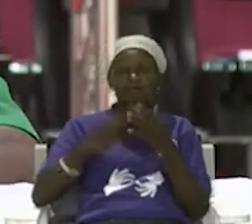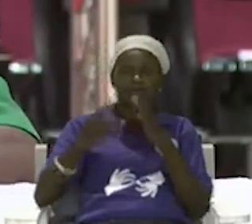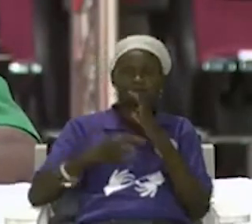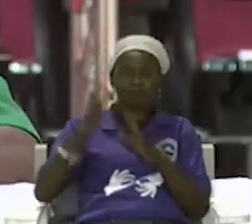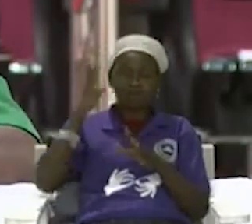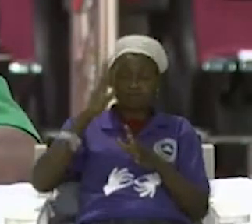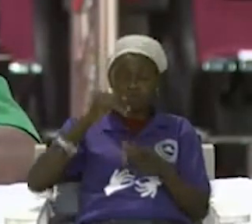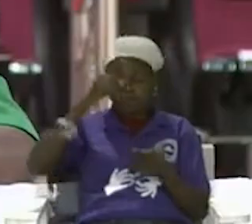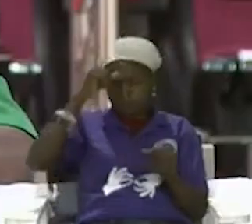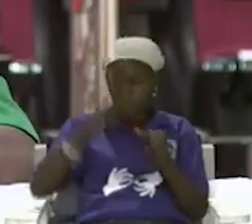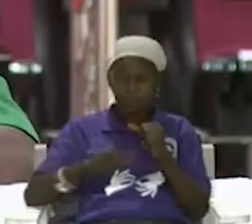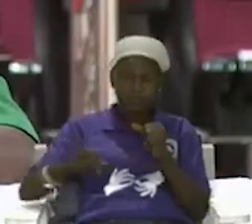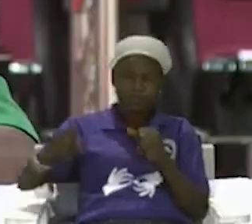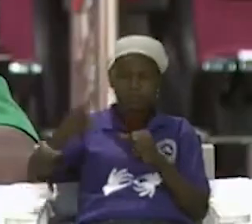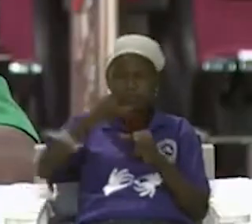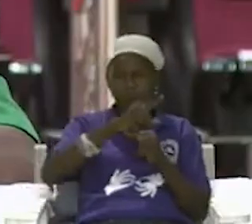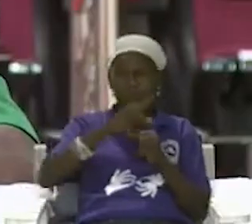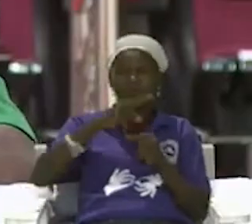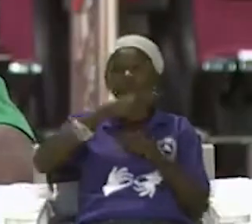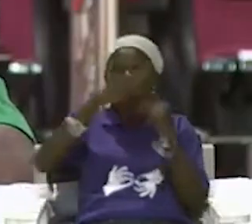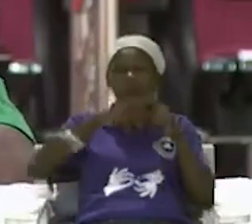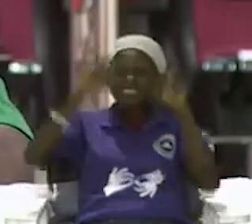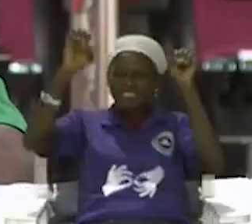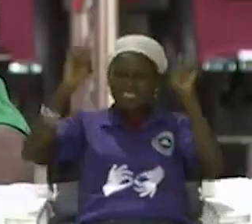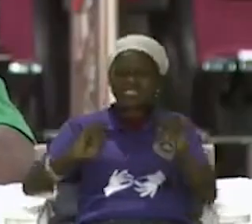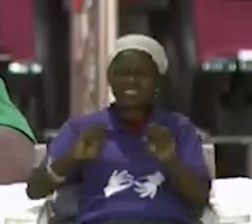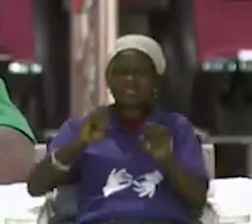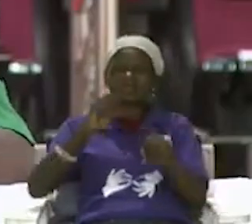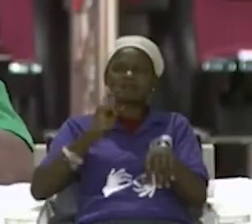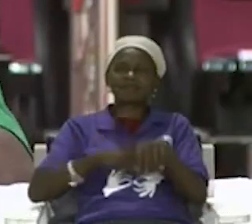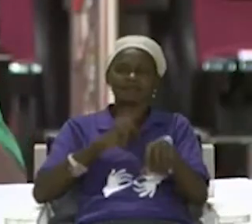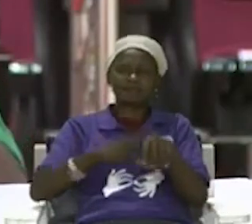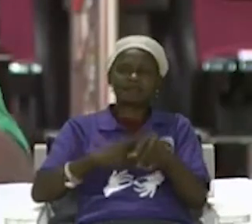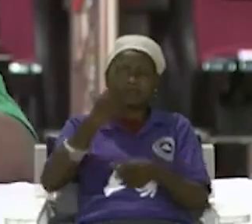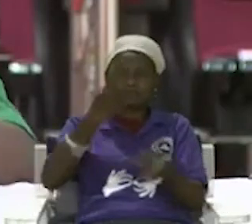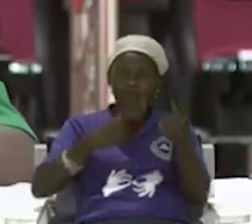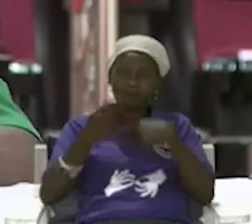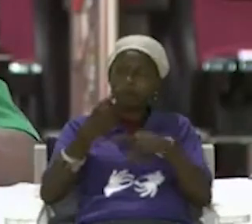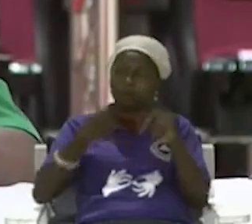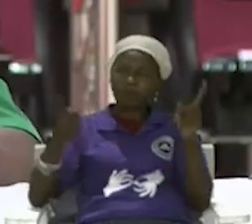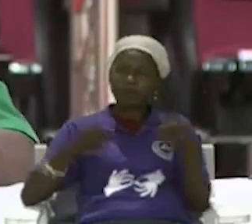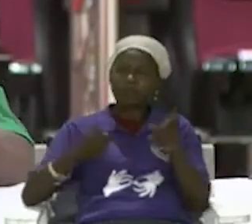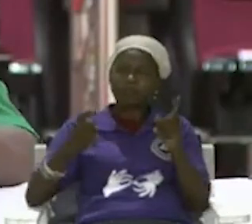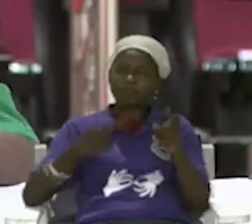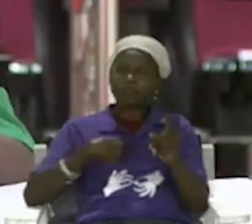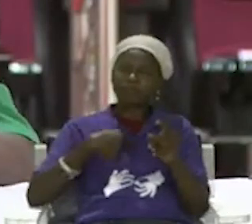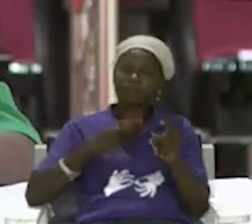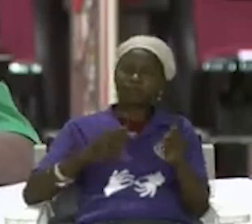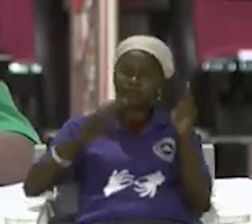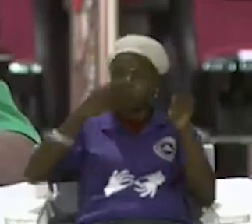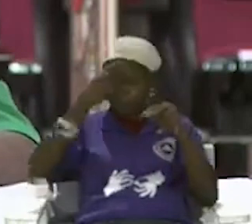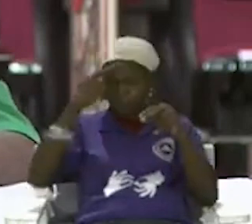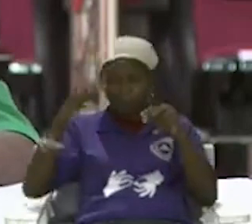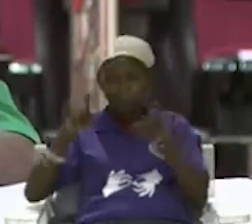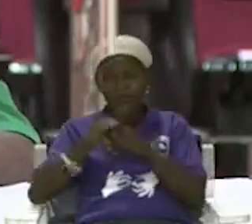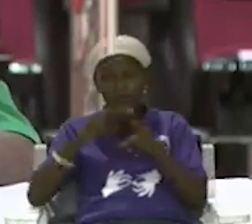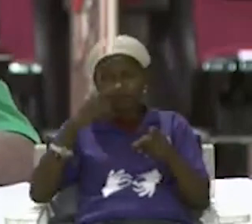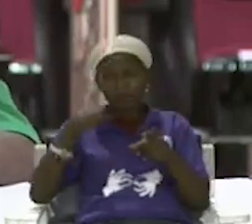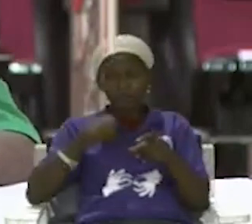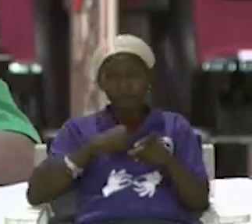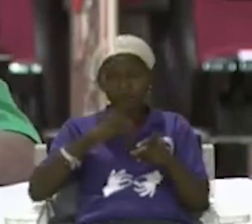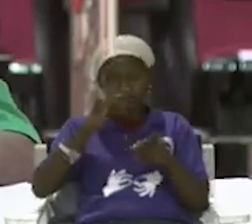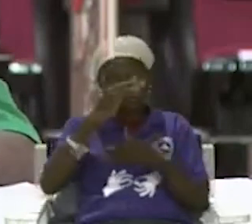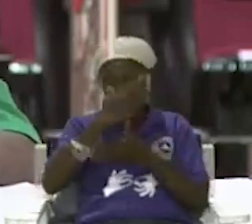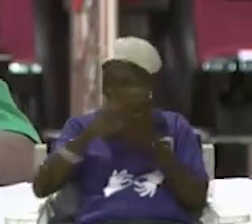remind you when the examination time comes. But let me hurry because, like I said, we still have a lot to